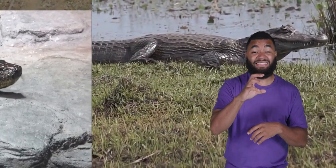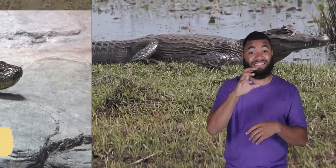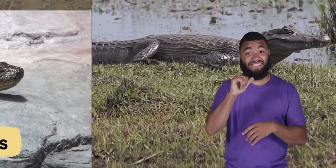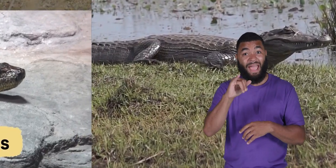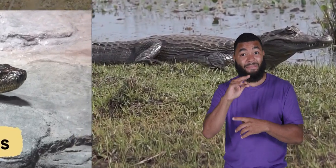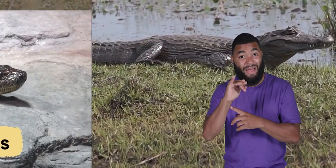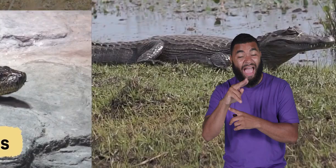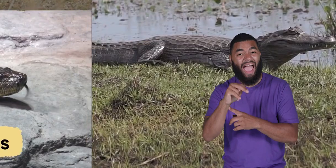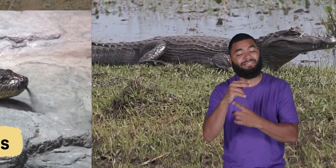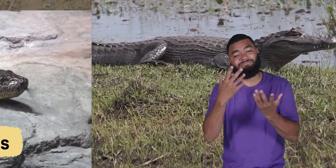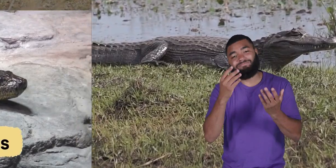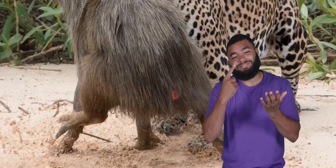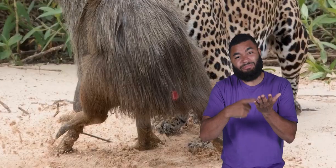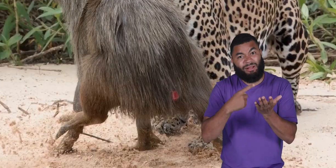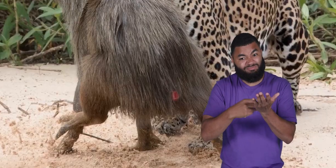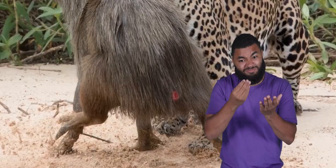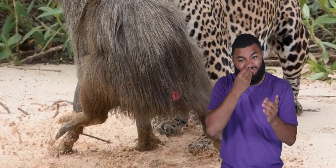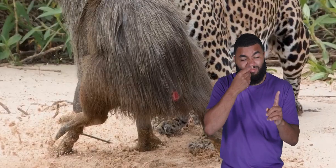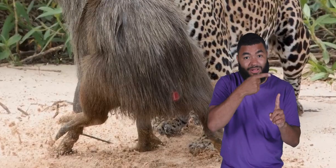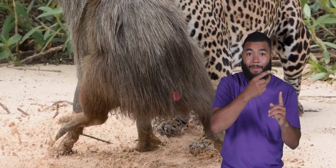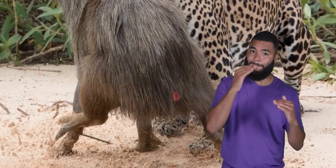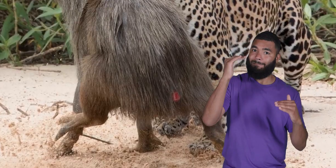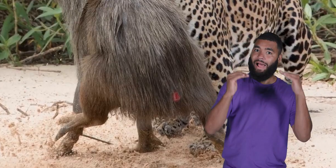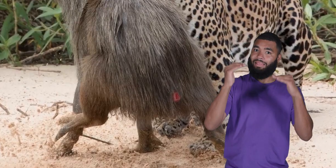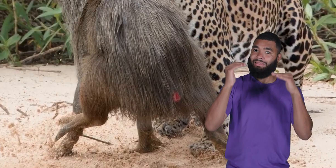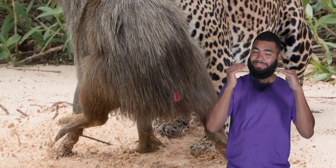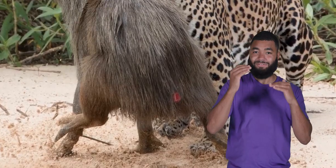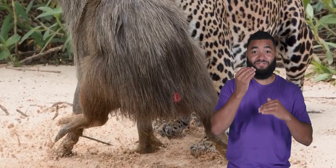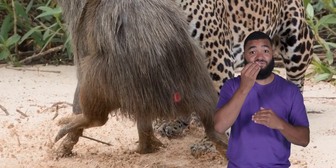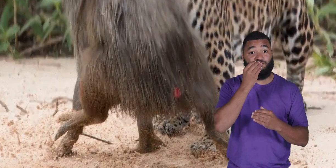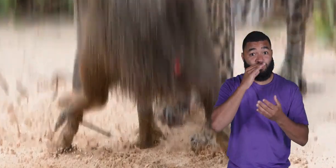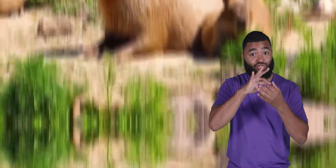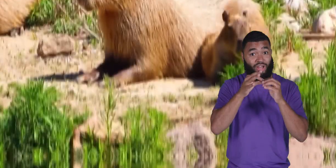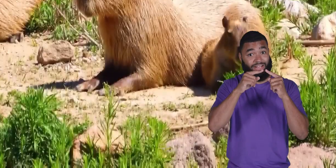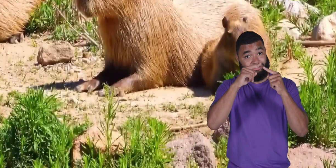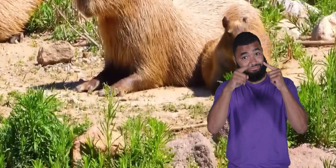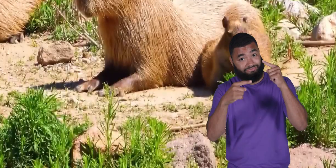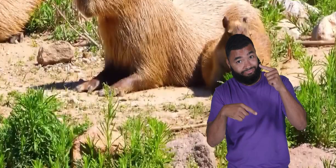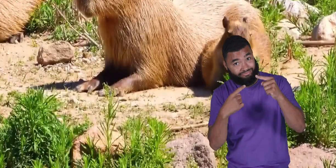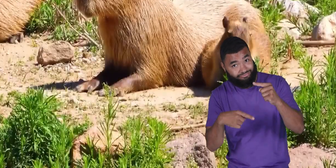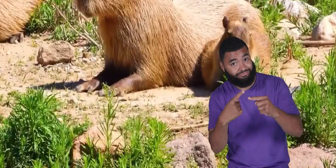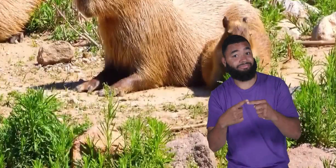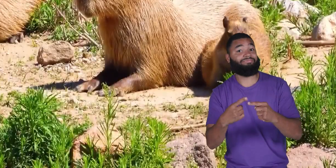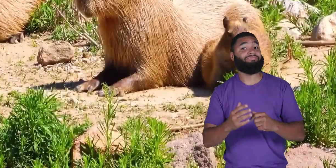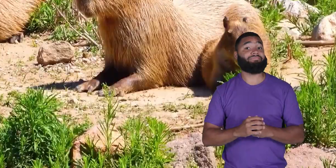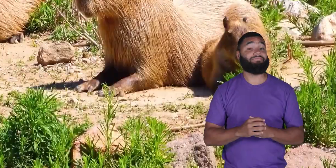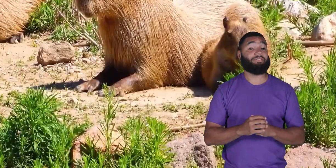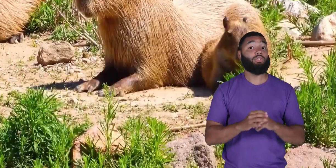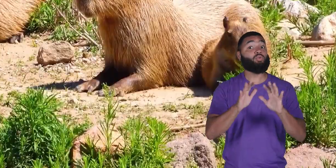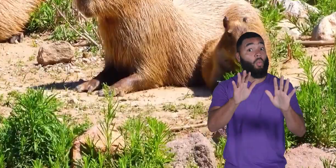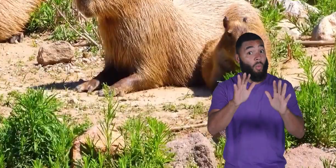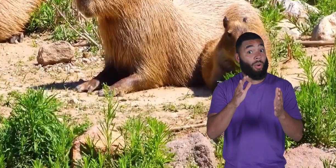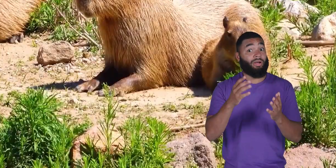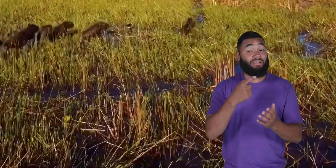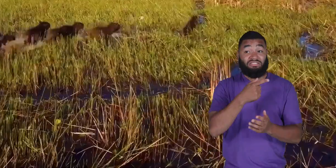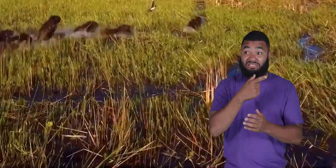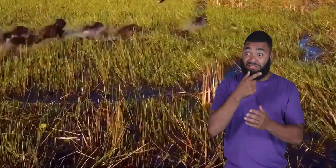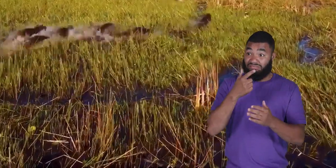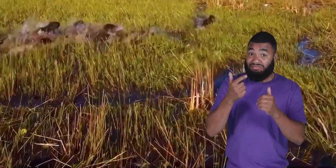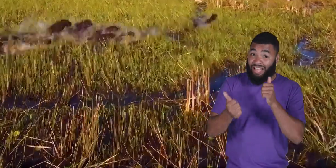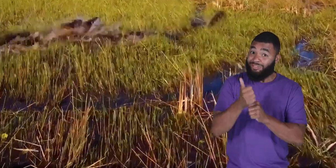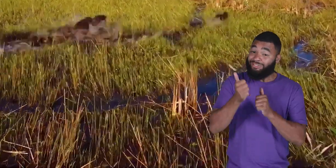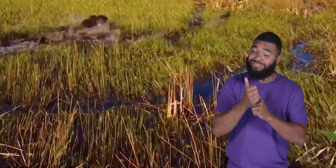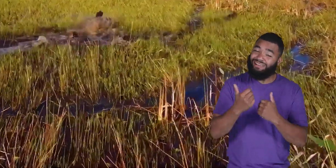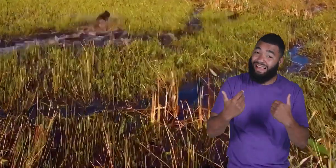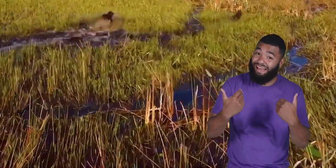anacondas and caiman which maintains the balance in the food chain the capybara is not endangered but it